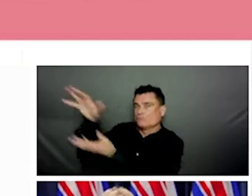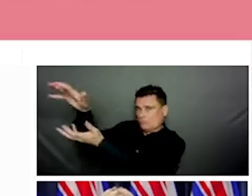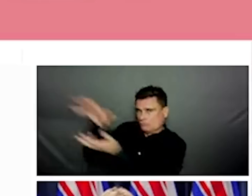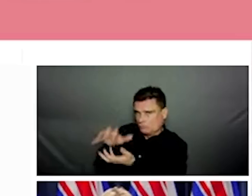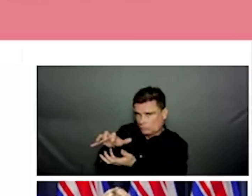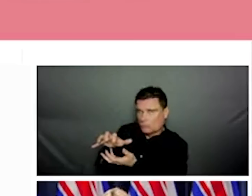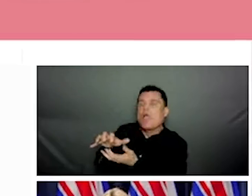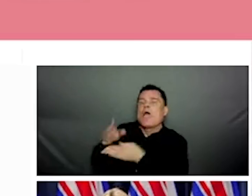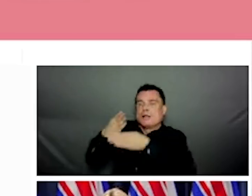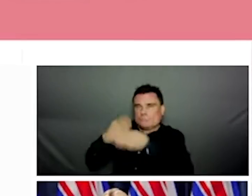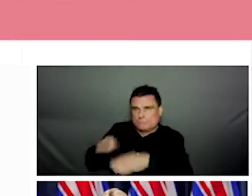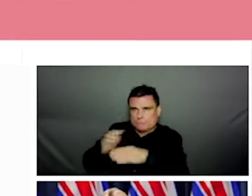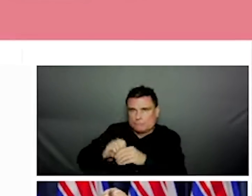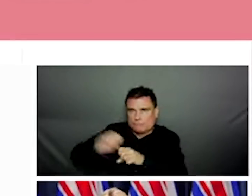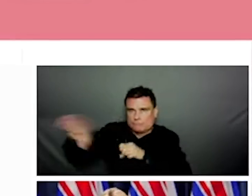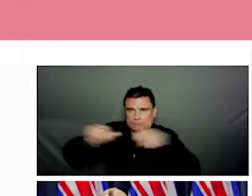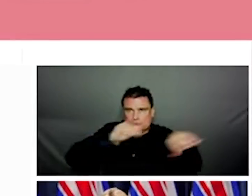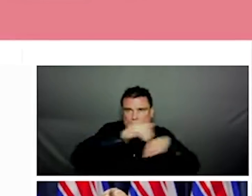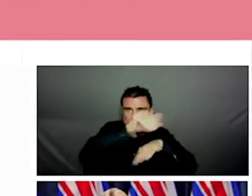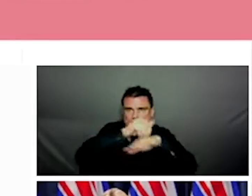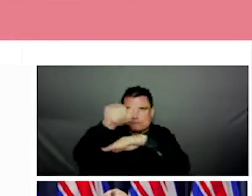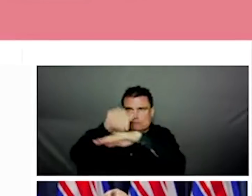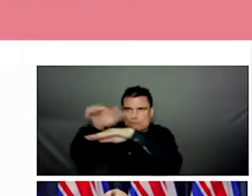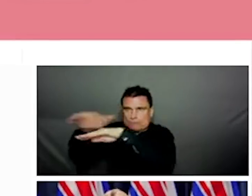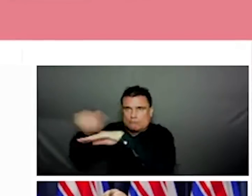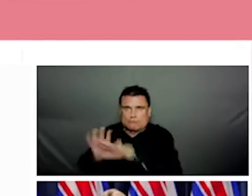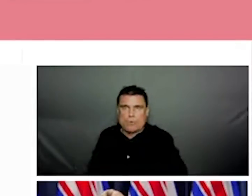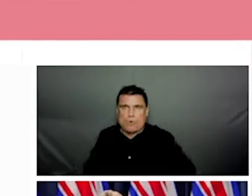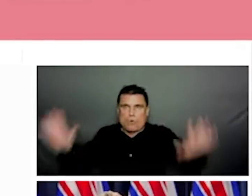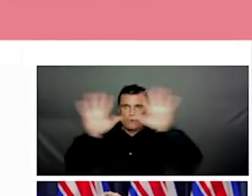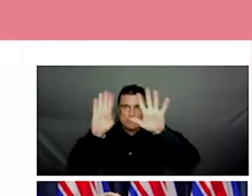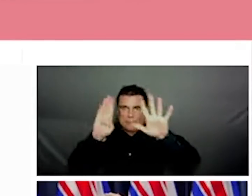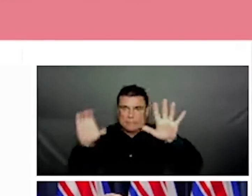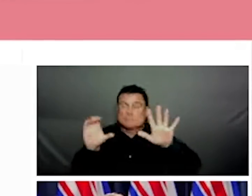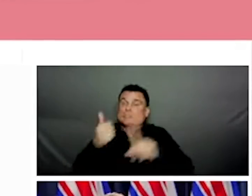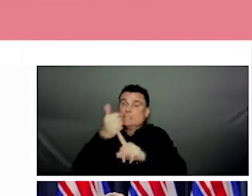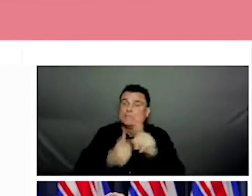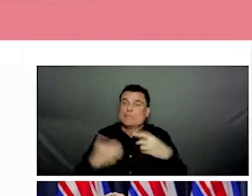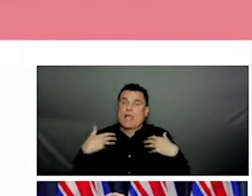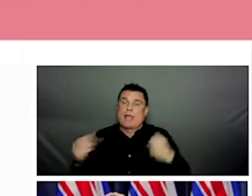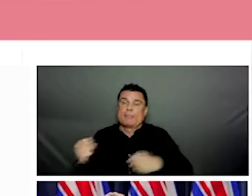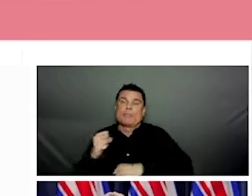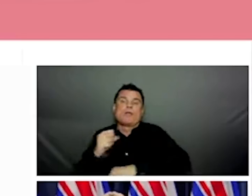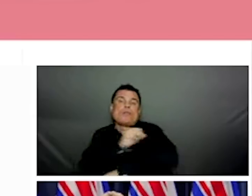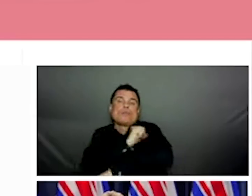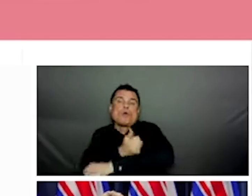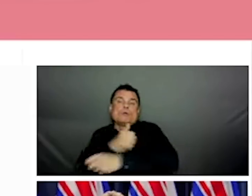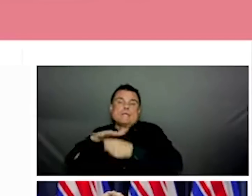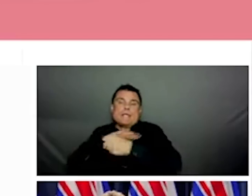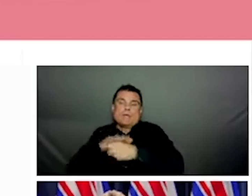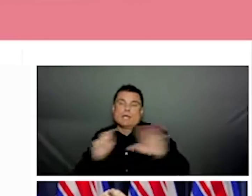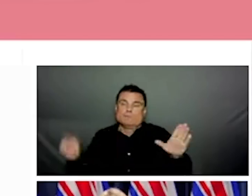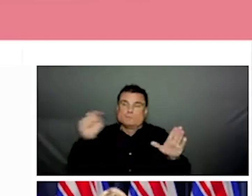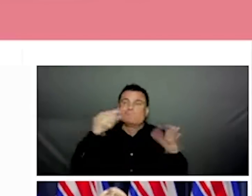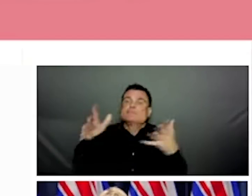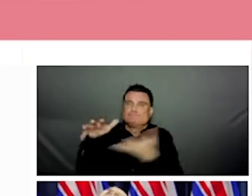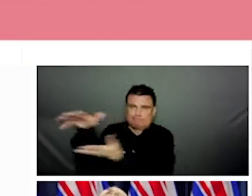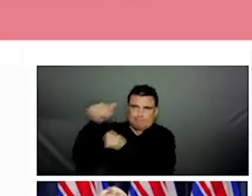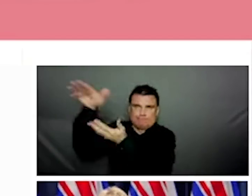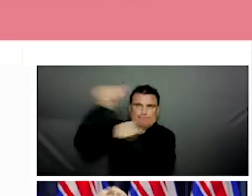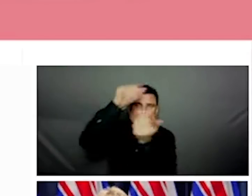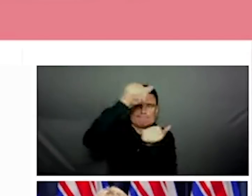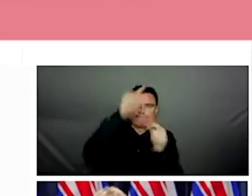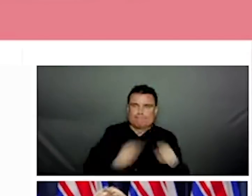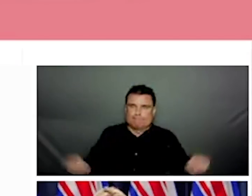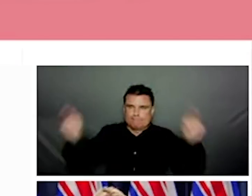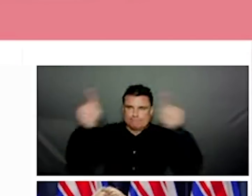Health Authority around some of the remote and isolated communities. So this has allowed us to redistribute